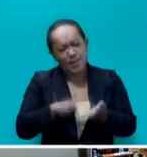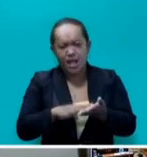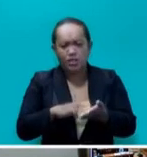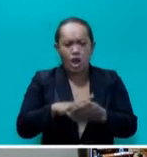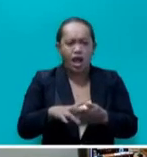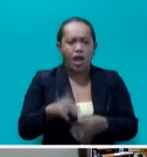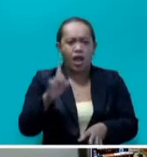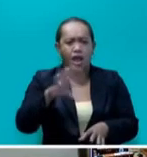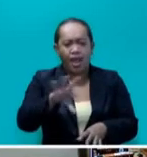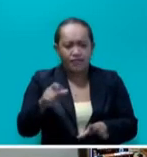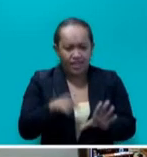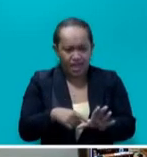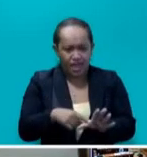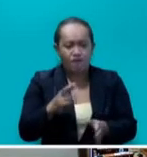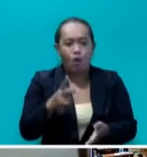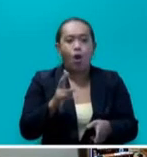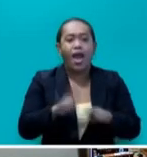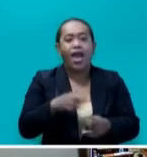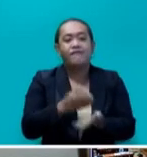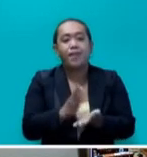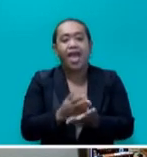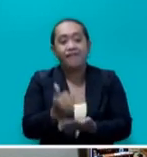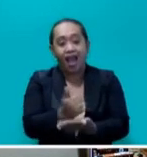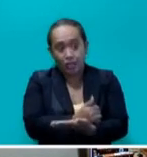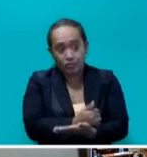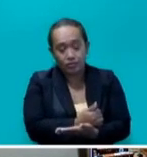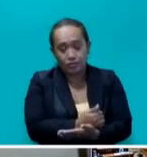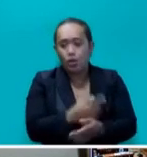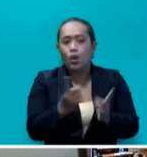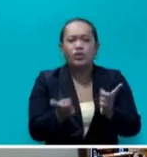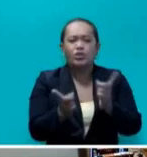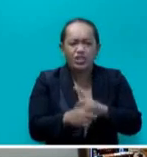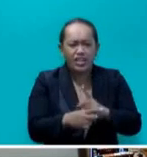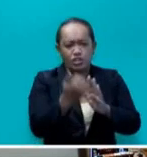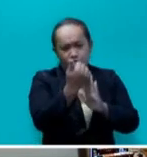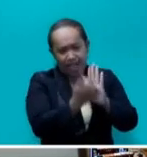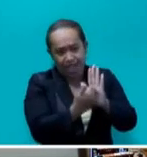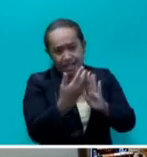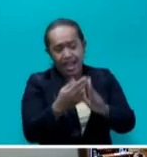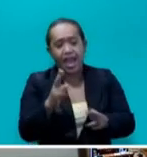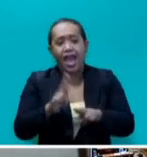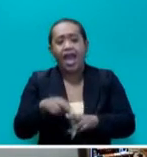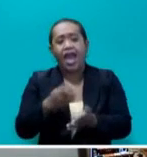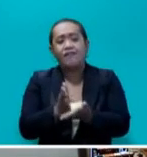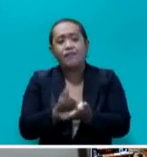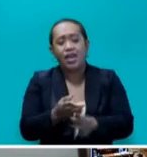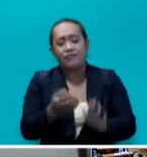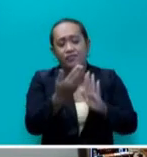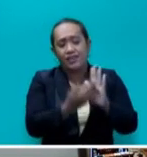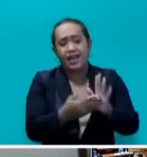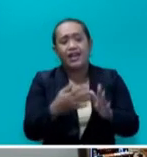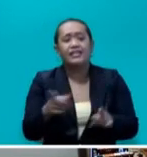to members' FNPF accounts. The bill also seeks to amend the FNPF Act to redefine the term entitlement event to include any